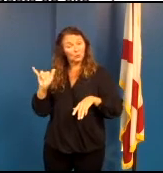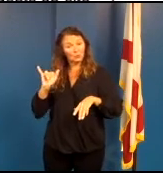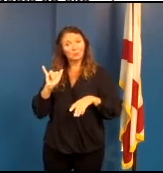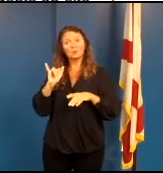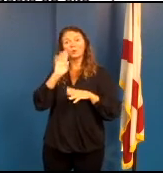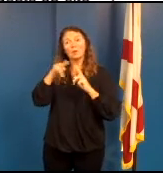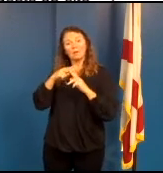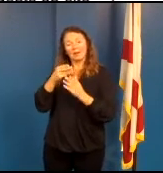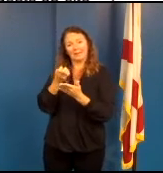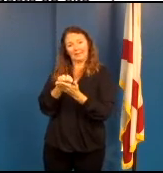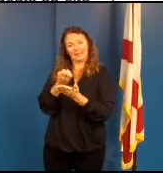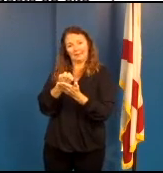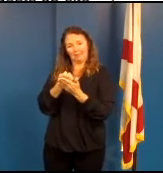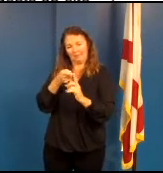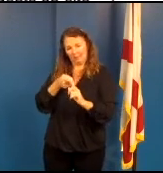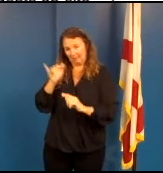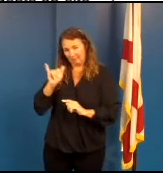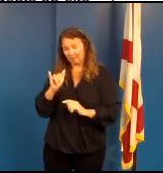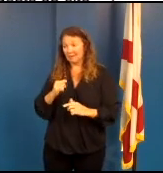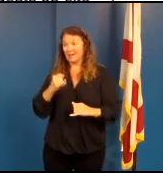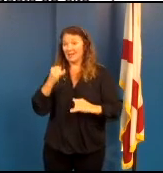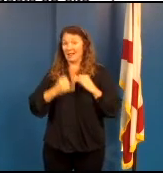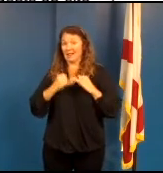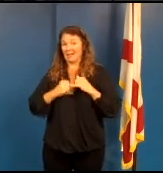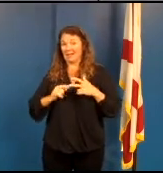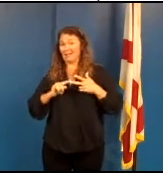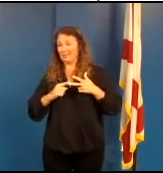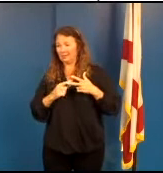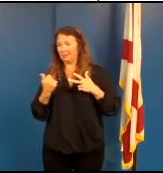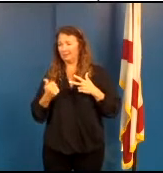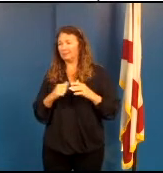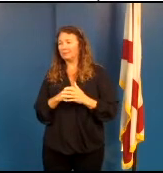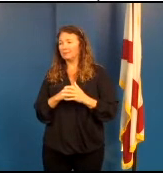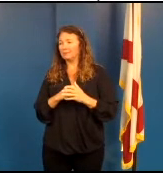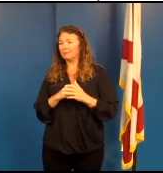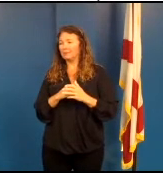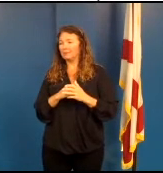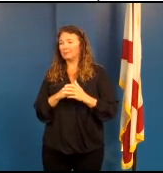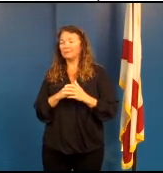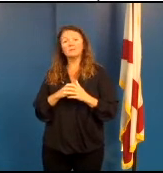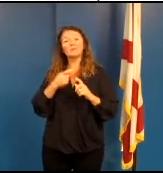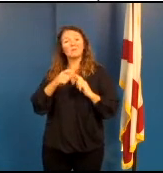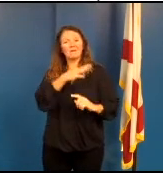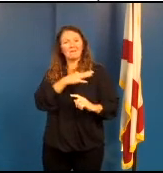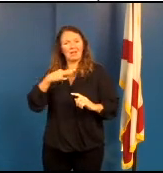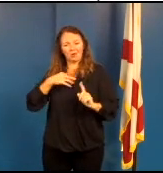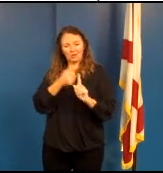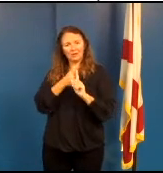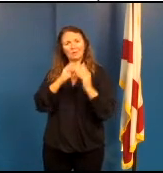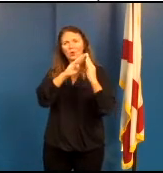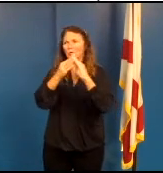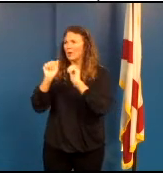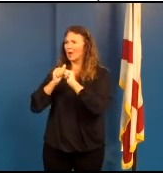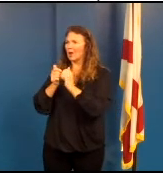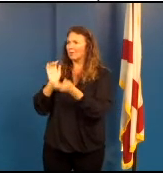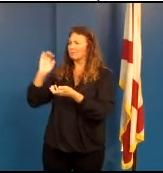regarding economic mobility. And this last slide, from the faculty, community engagement